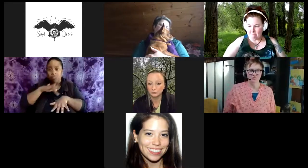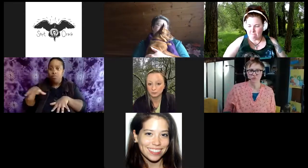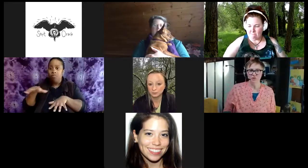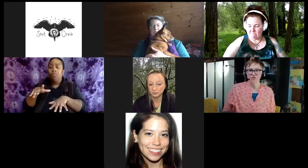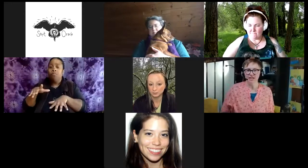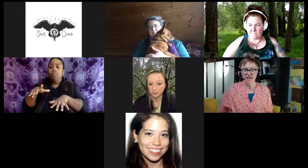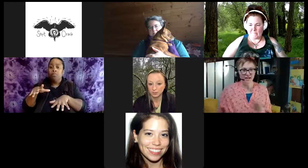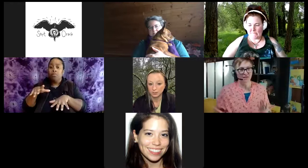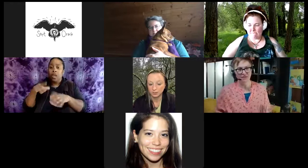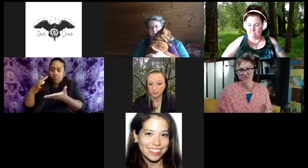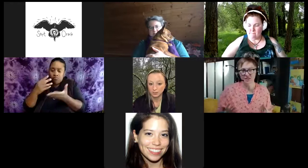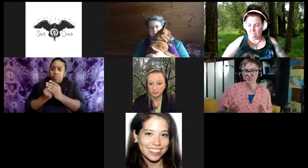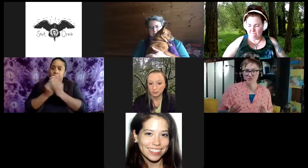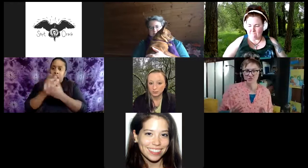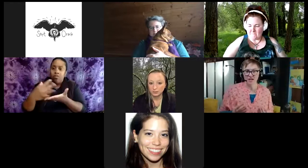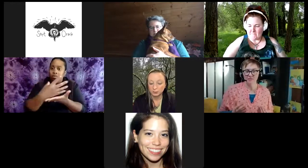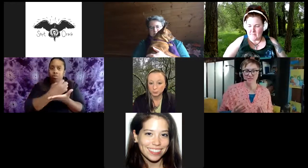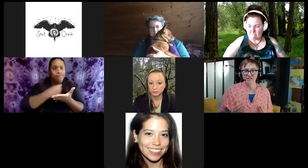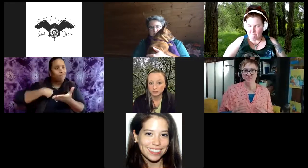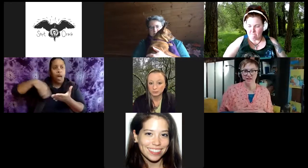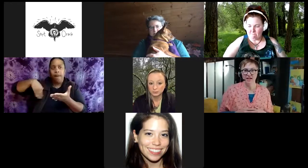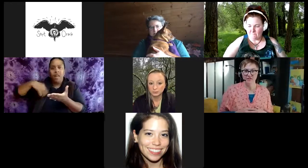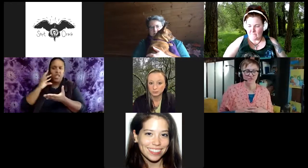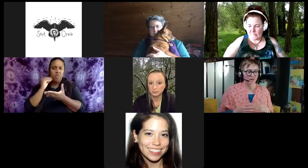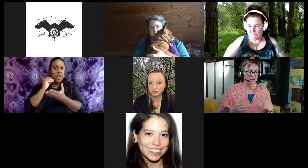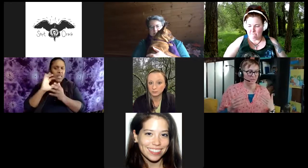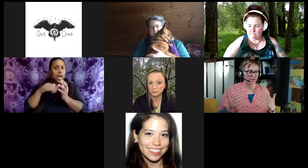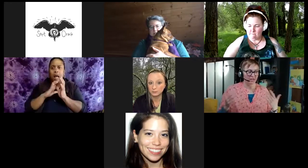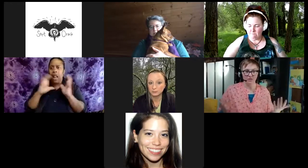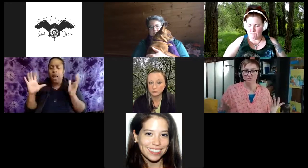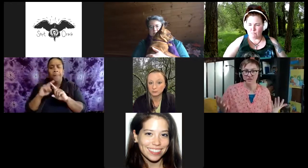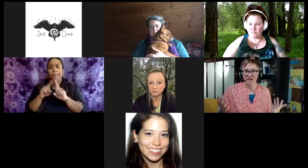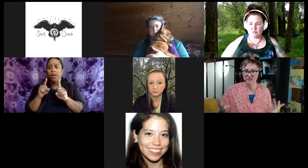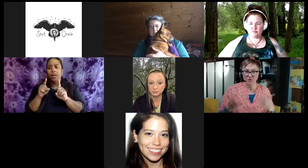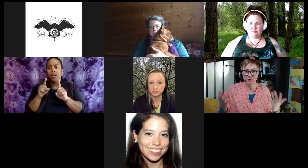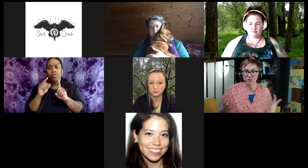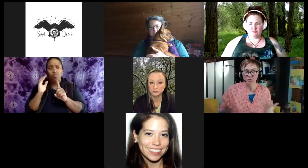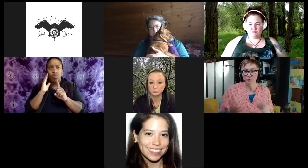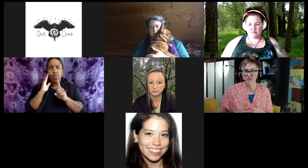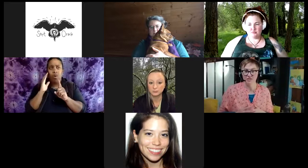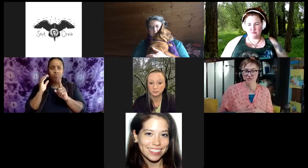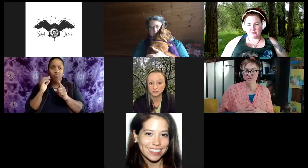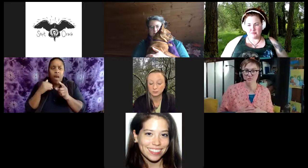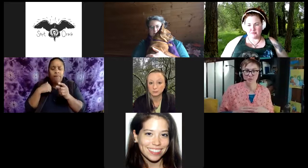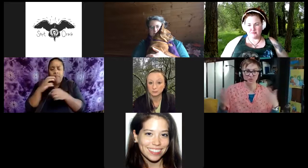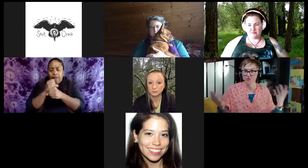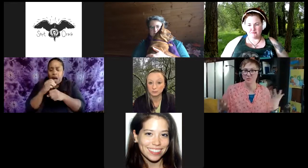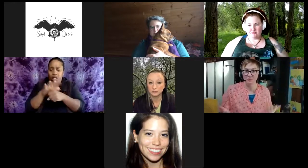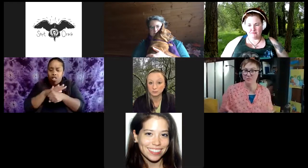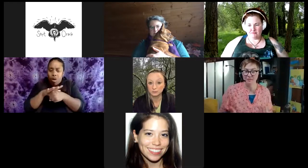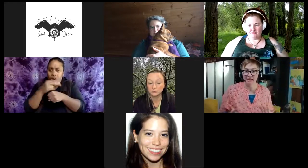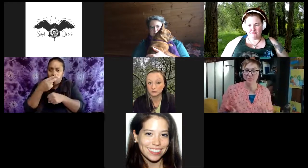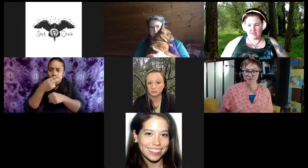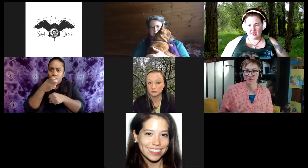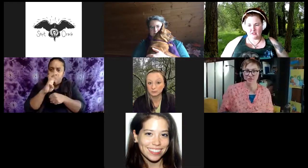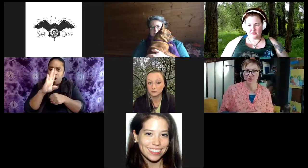in foraging, I haven't done much of that myself. I have, you know, gotten local herbs and stuff from people just in